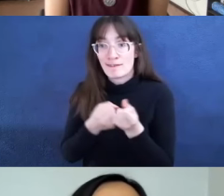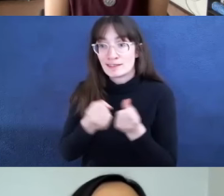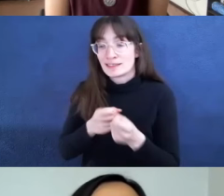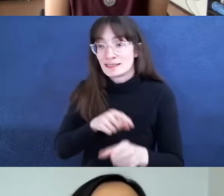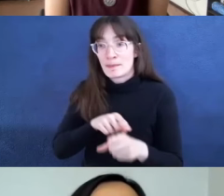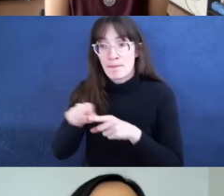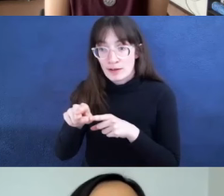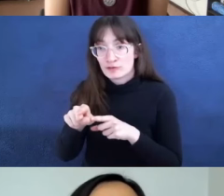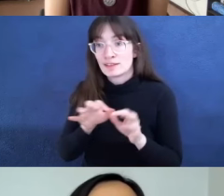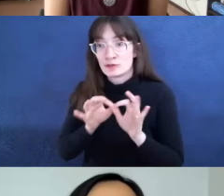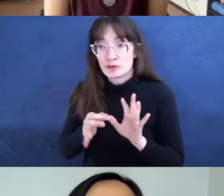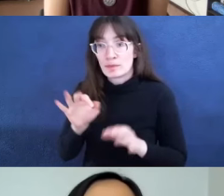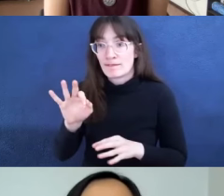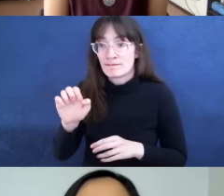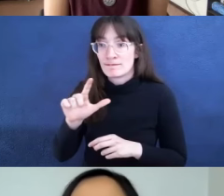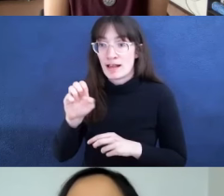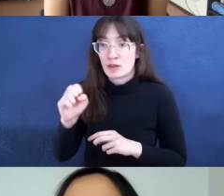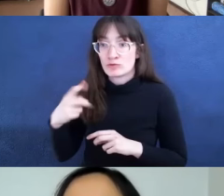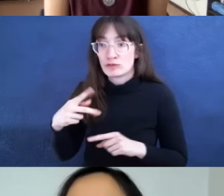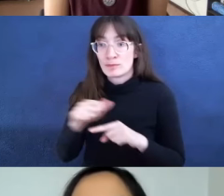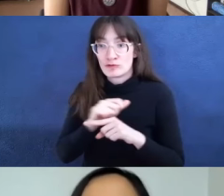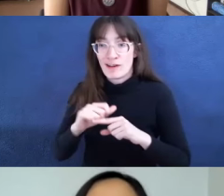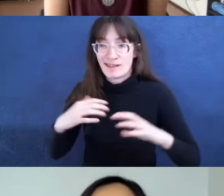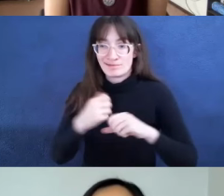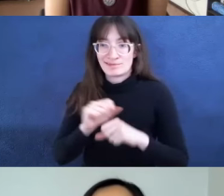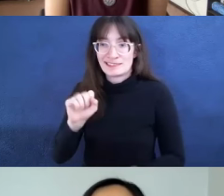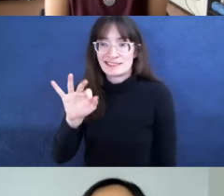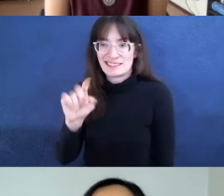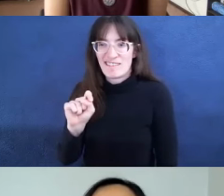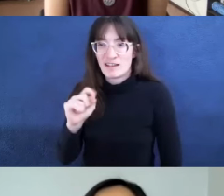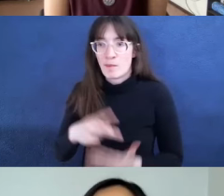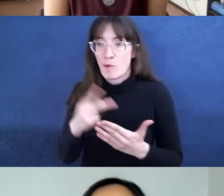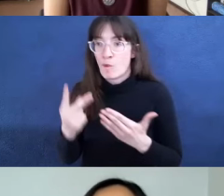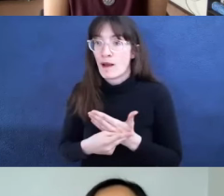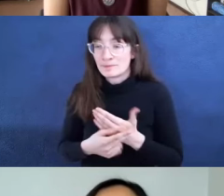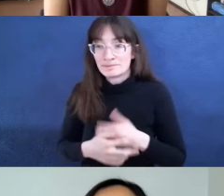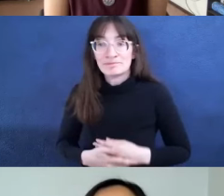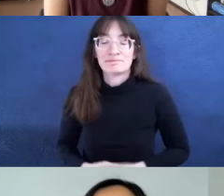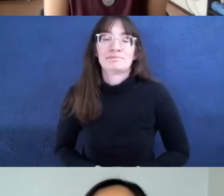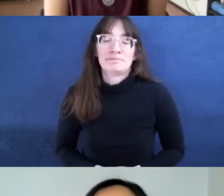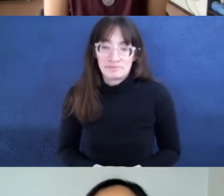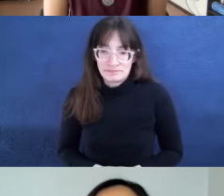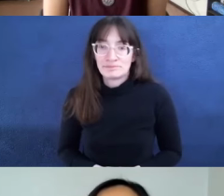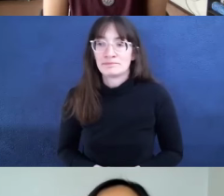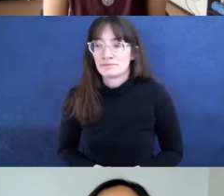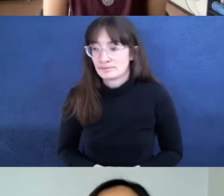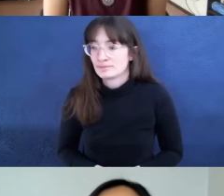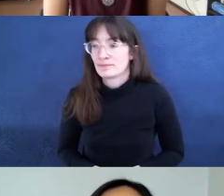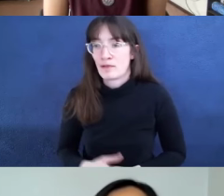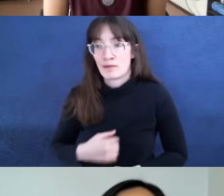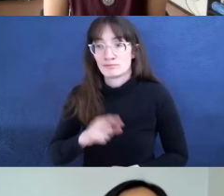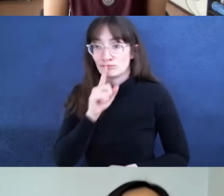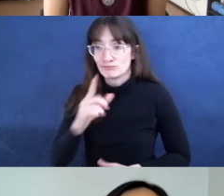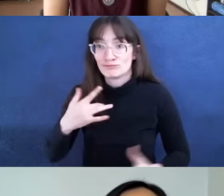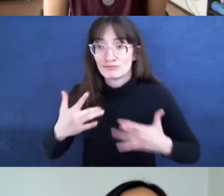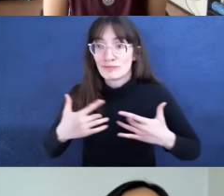Specialized Interpreting Fellowship Training Program, or SIFT. And I am so excited to